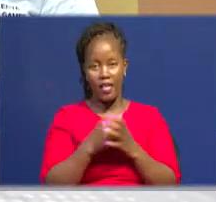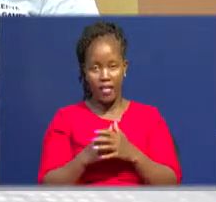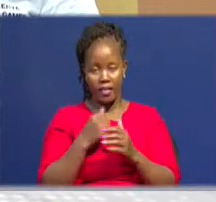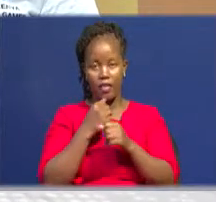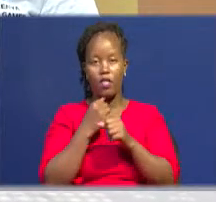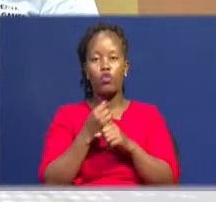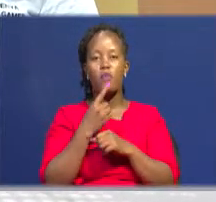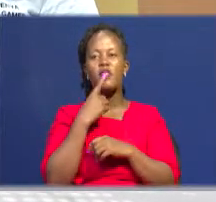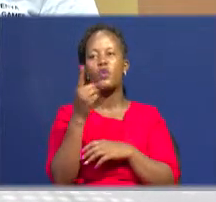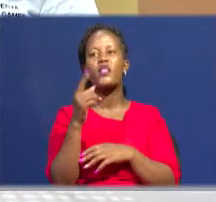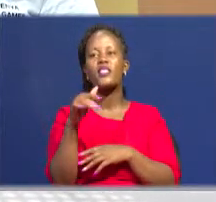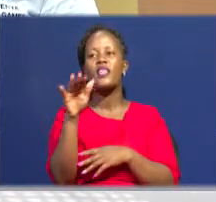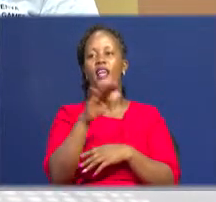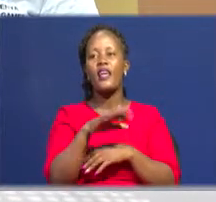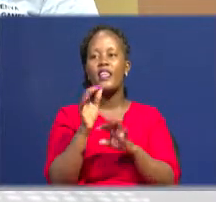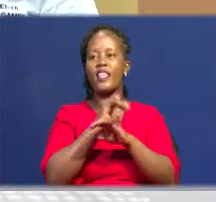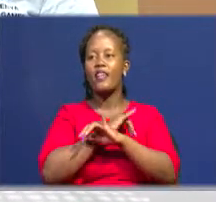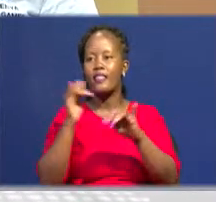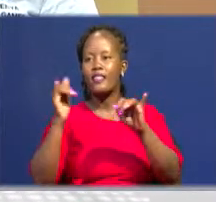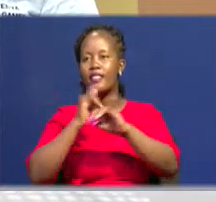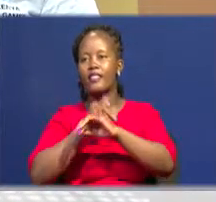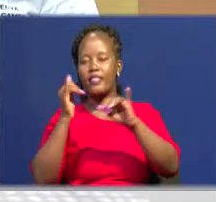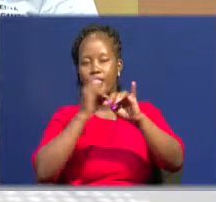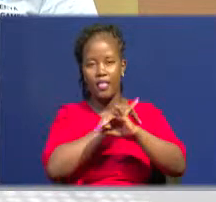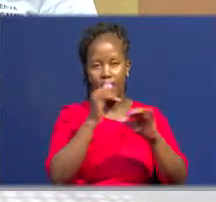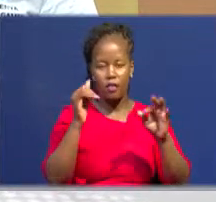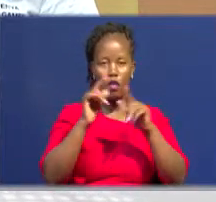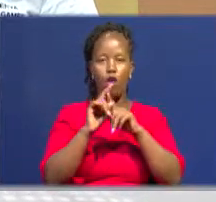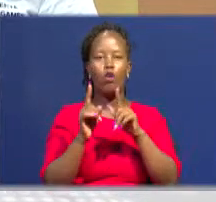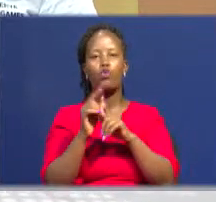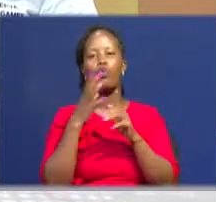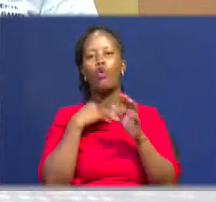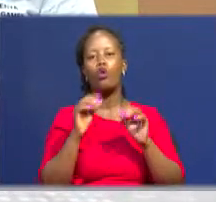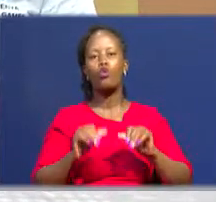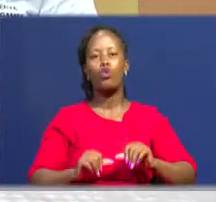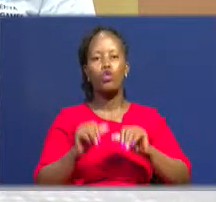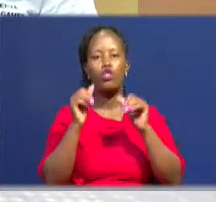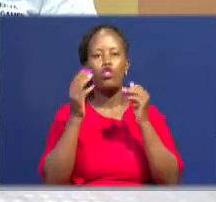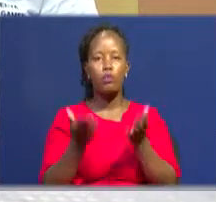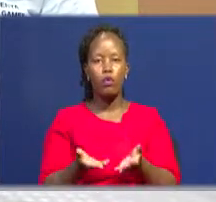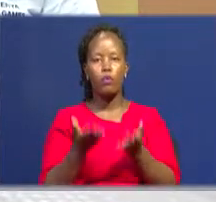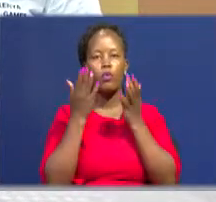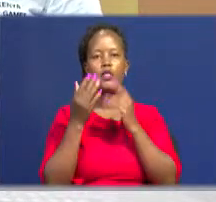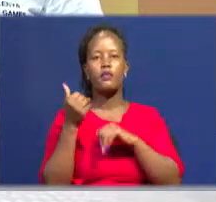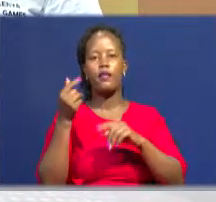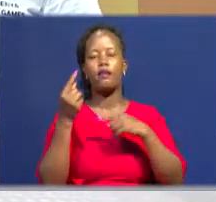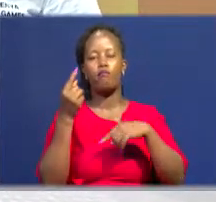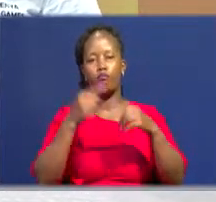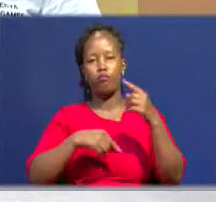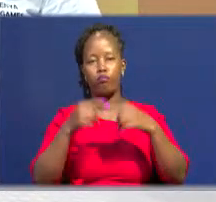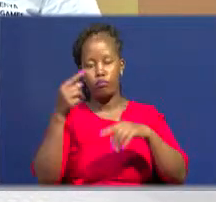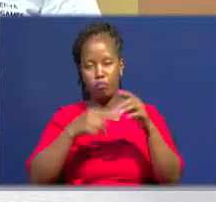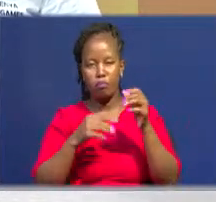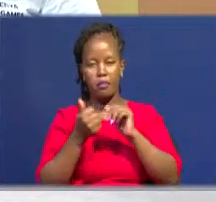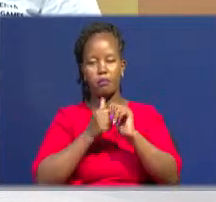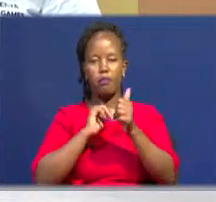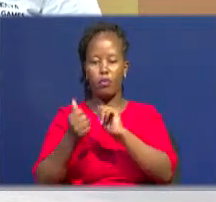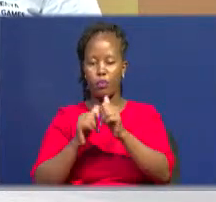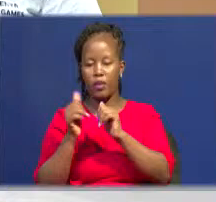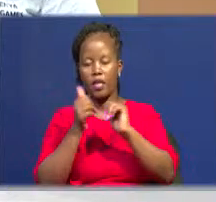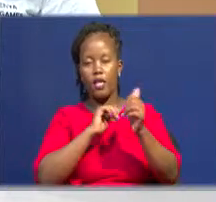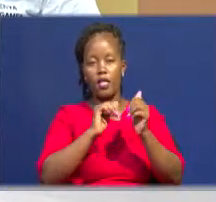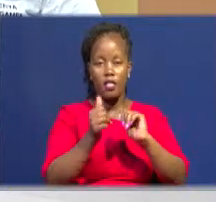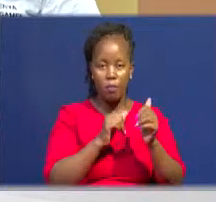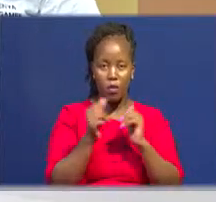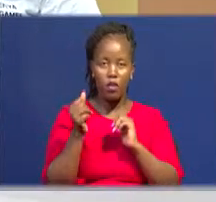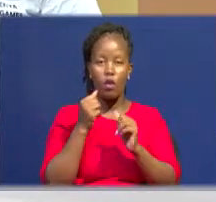remains as clean as possible. And we just want to continue promoting sports, because in sports we want to keep on drinking water and staying fit. Mm-hmm. So we are going to make